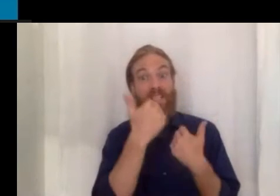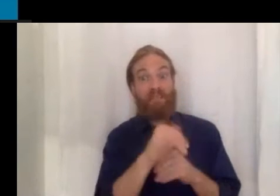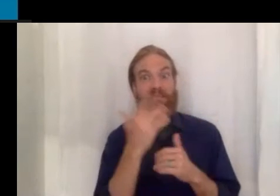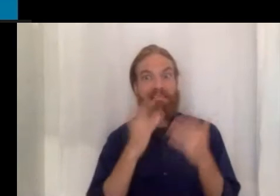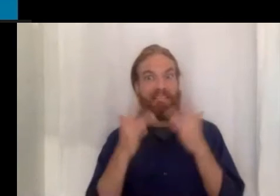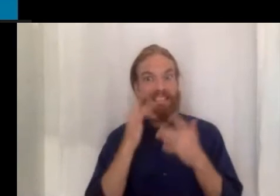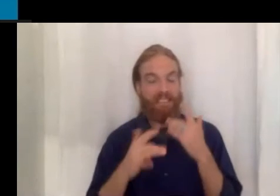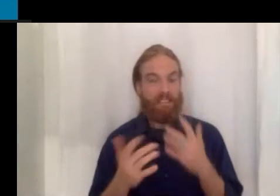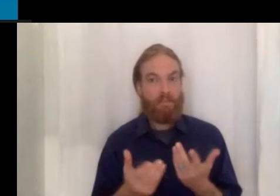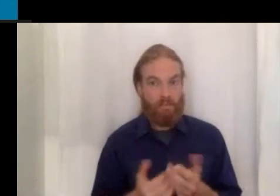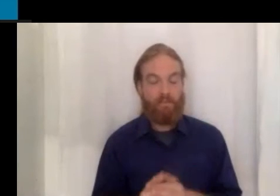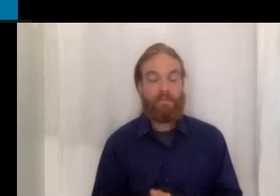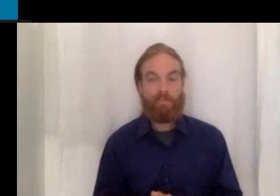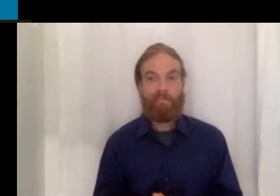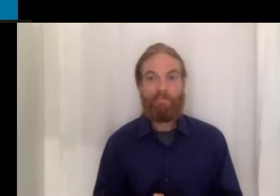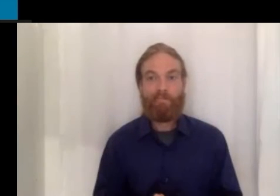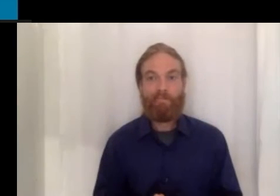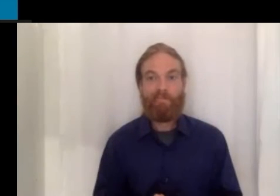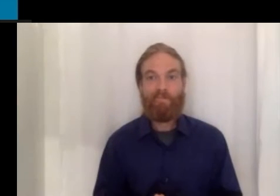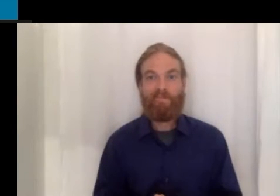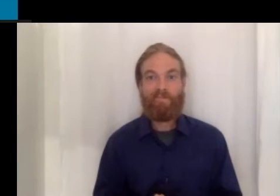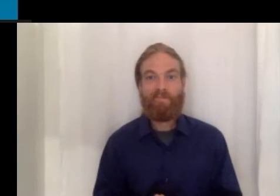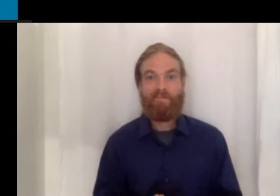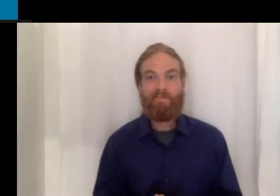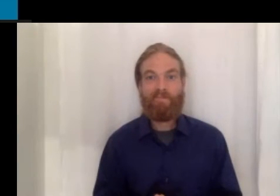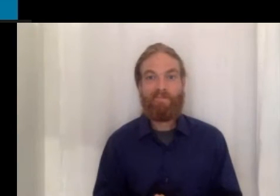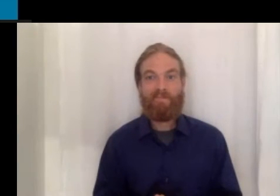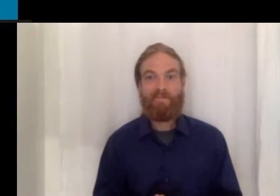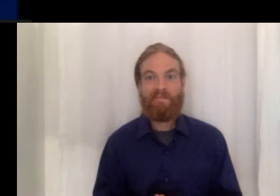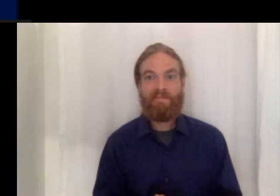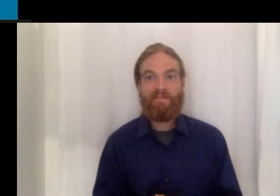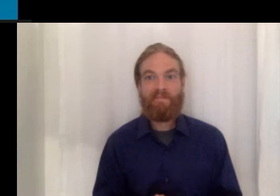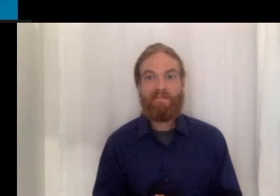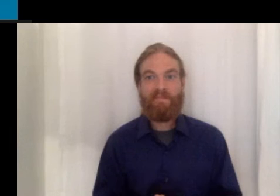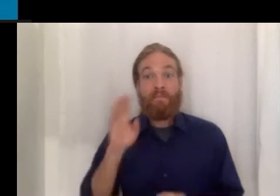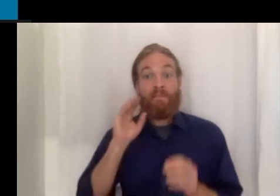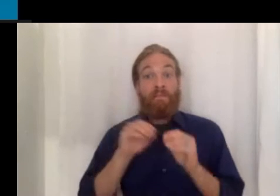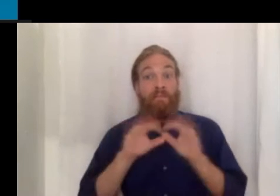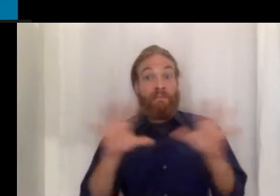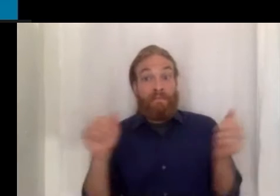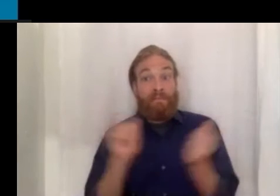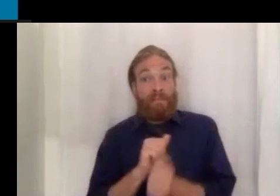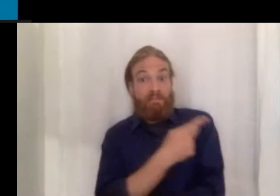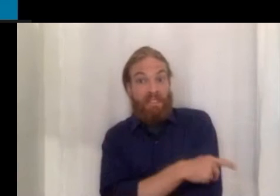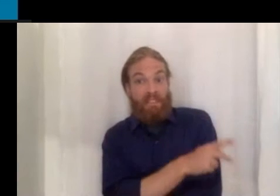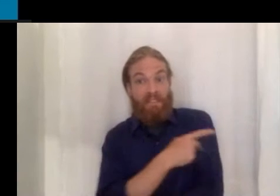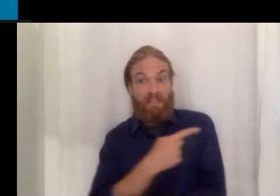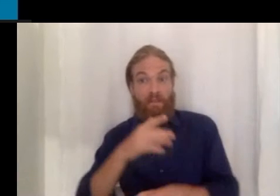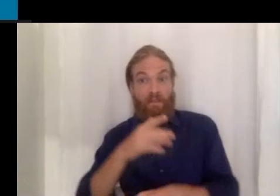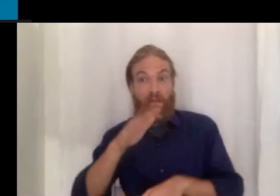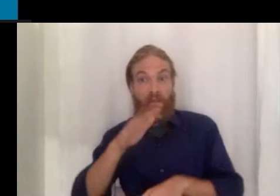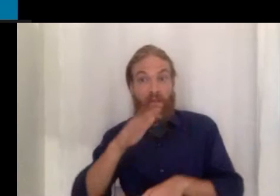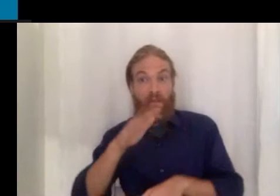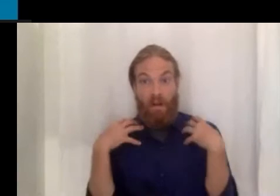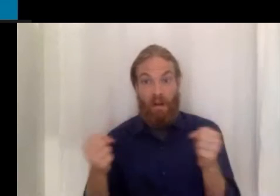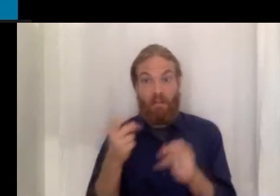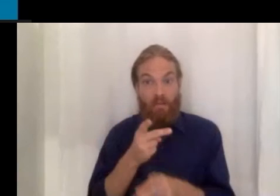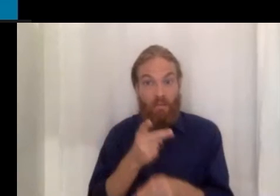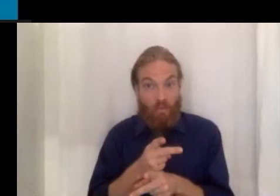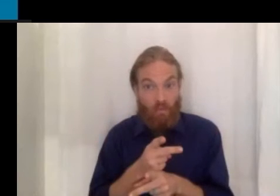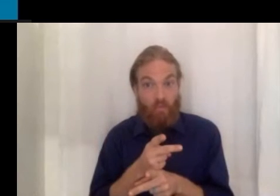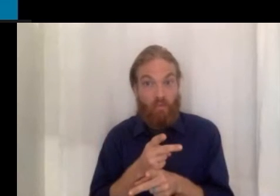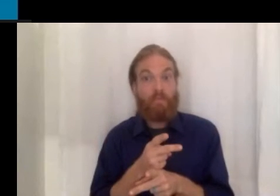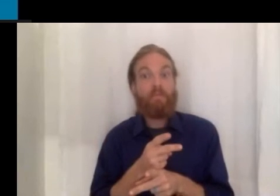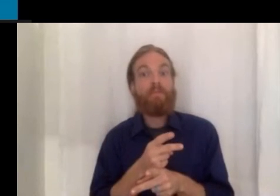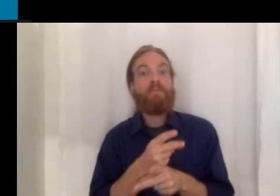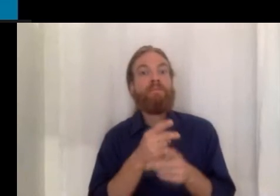distributed to patients based on those healthcare protocols that we kind of discussed earlier. Your point